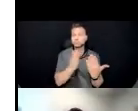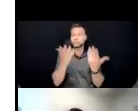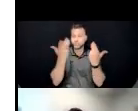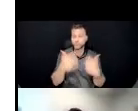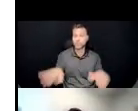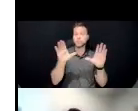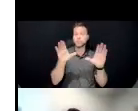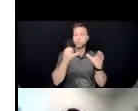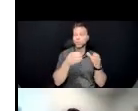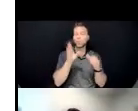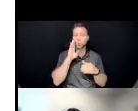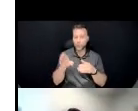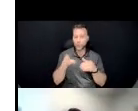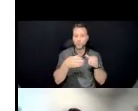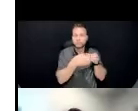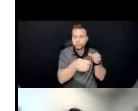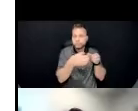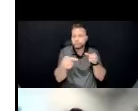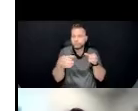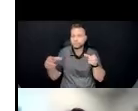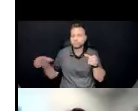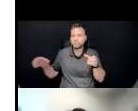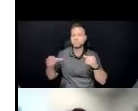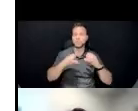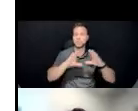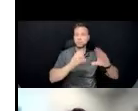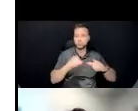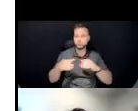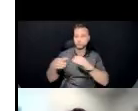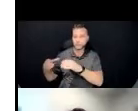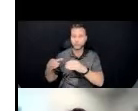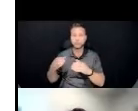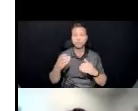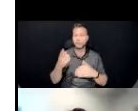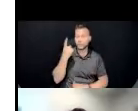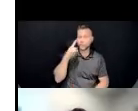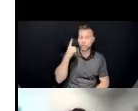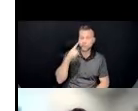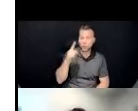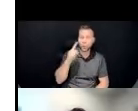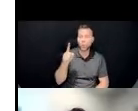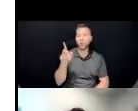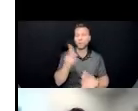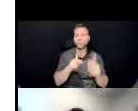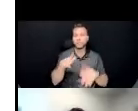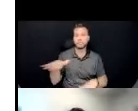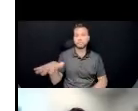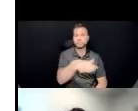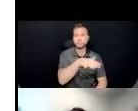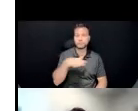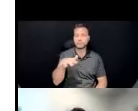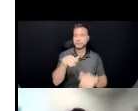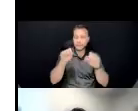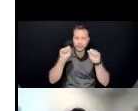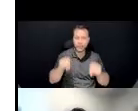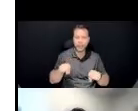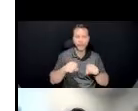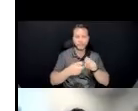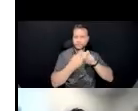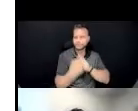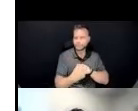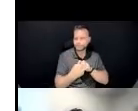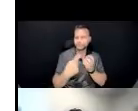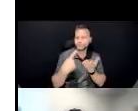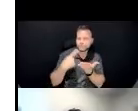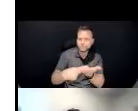doing and want to give folks an opportunity to meet with people who work